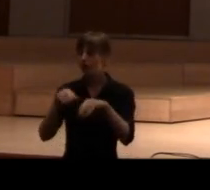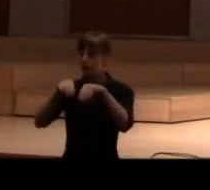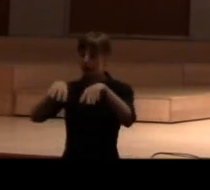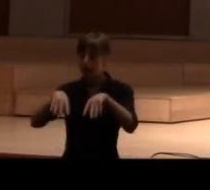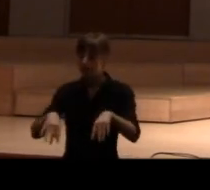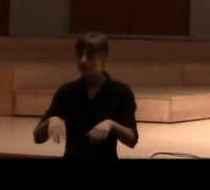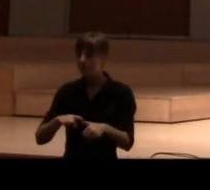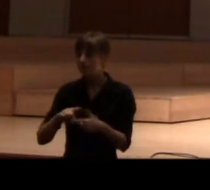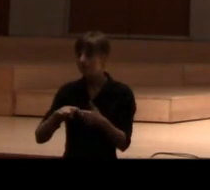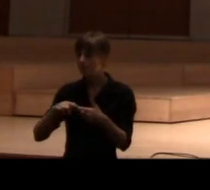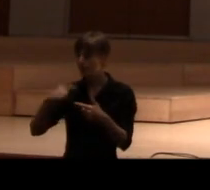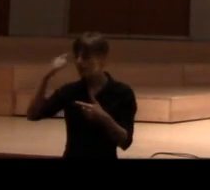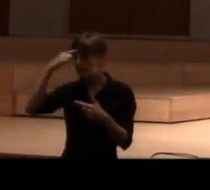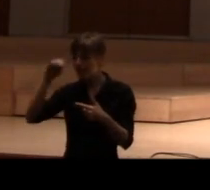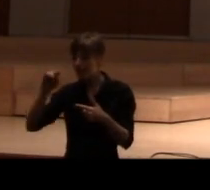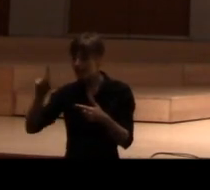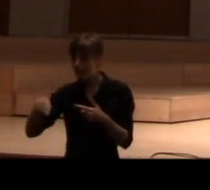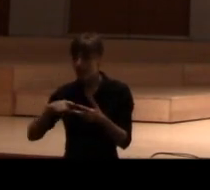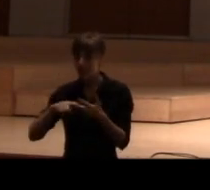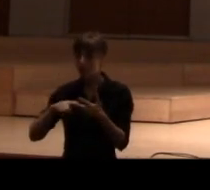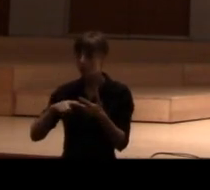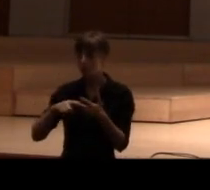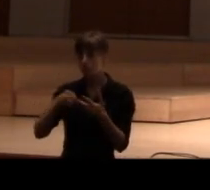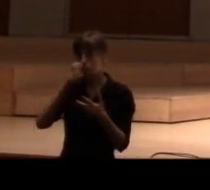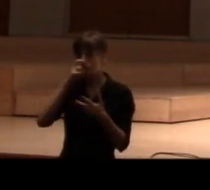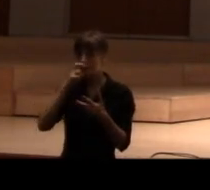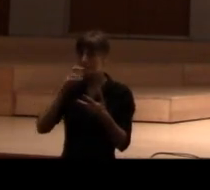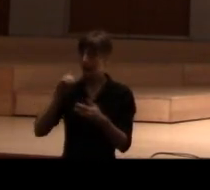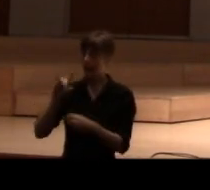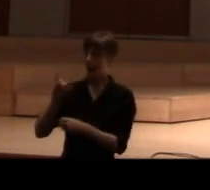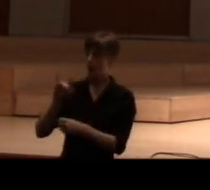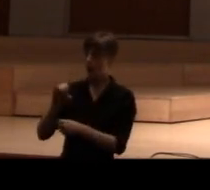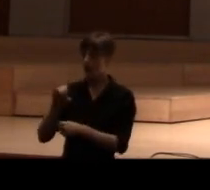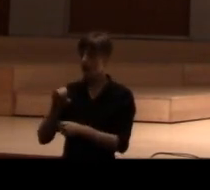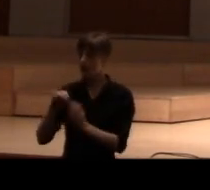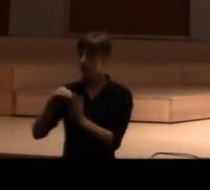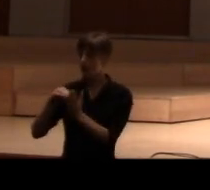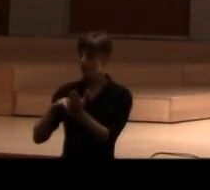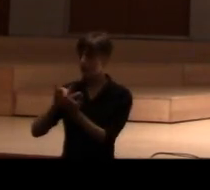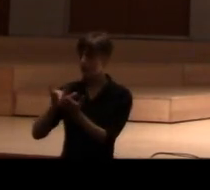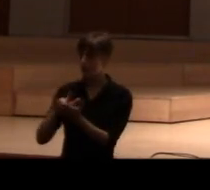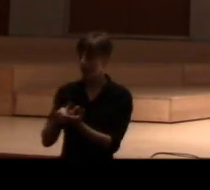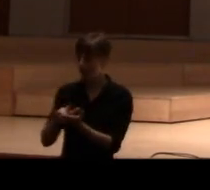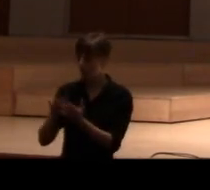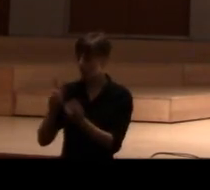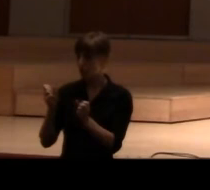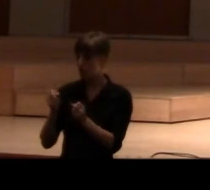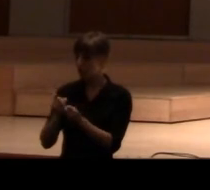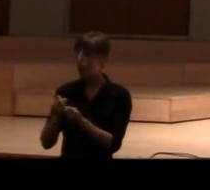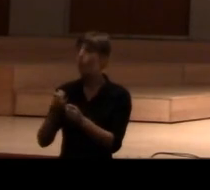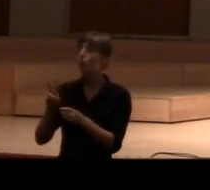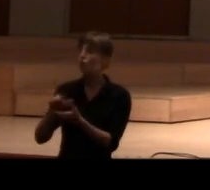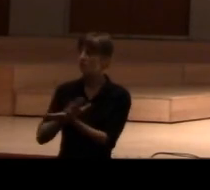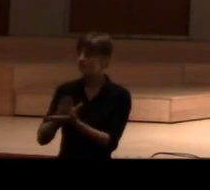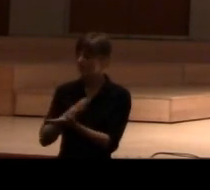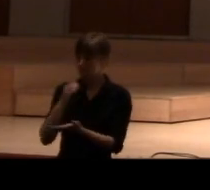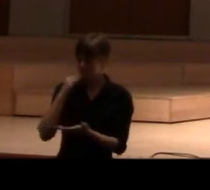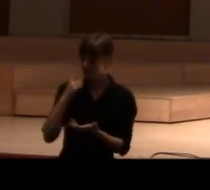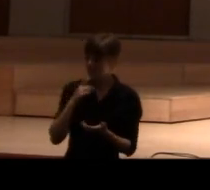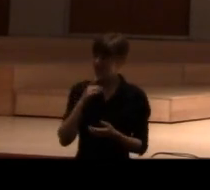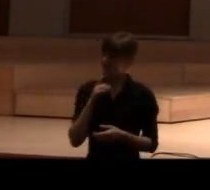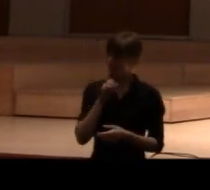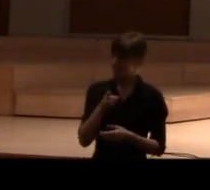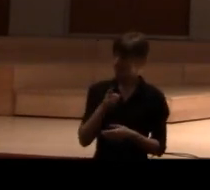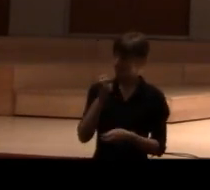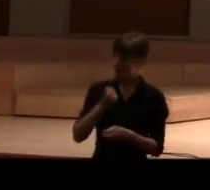strict outlines, forms, fill-in-the-blank worksheets. It's very difficult to go wrong there when you're filling in the blank. But